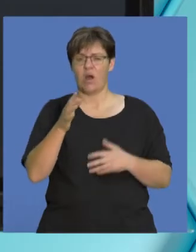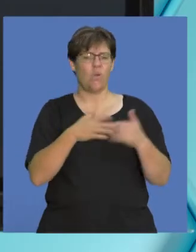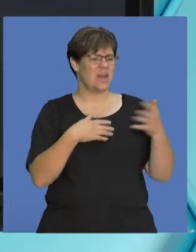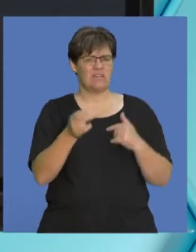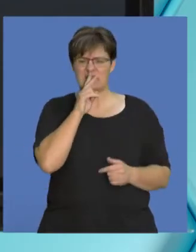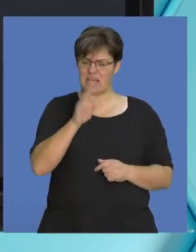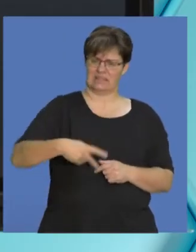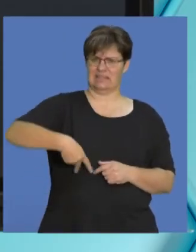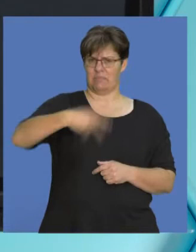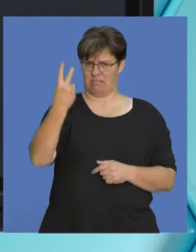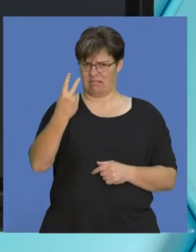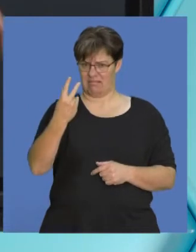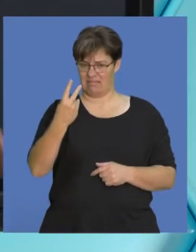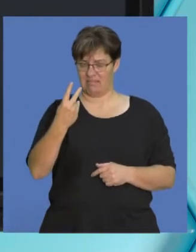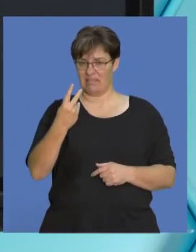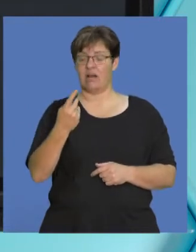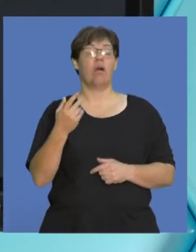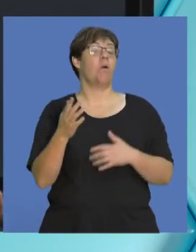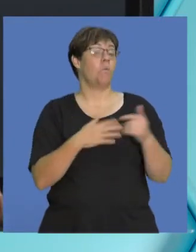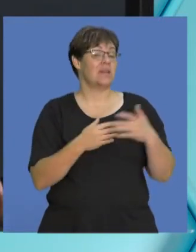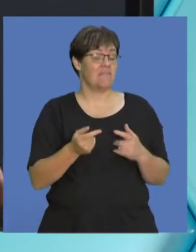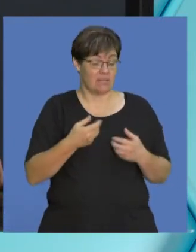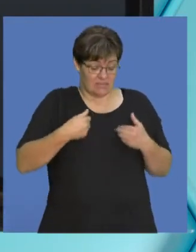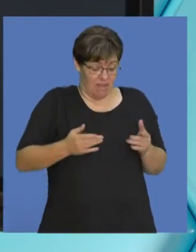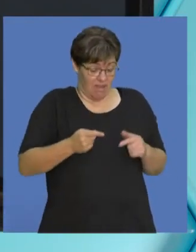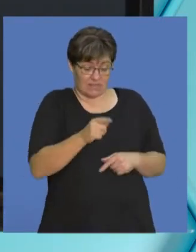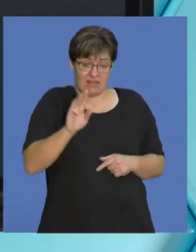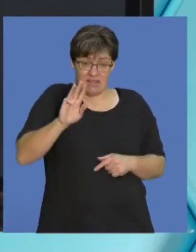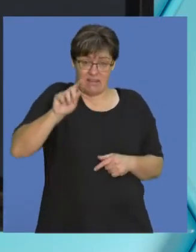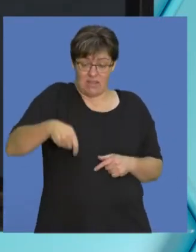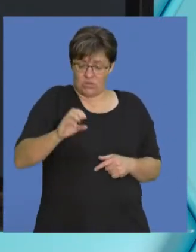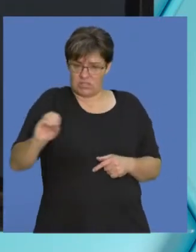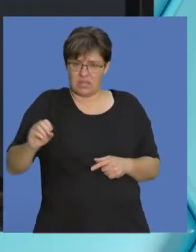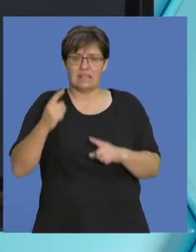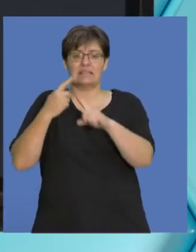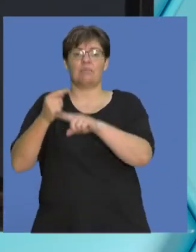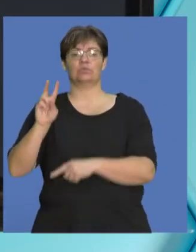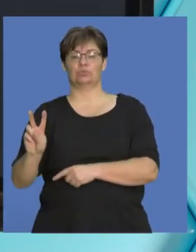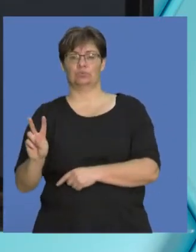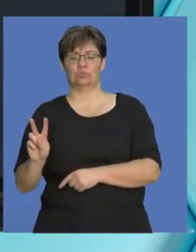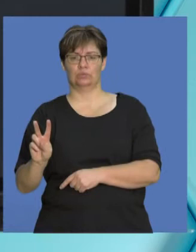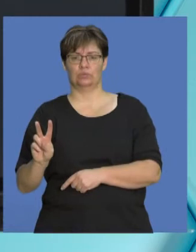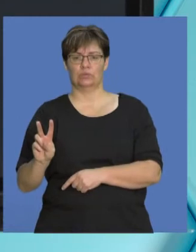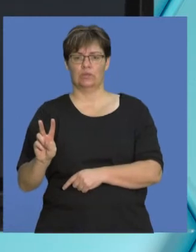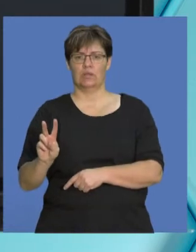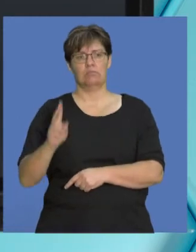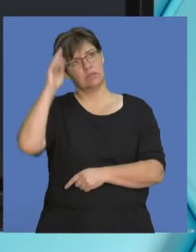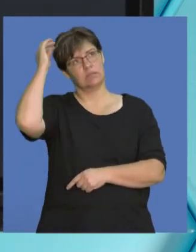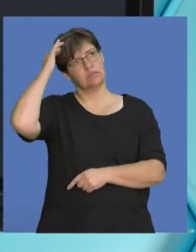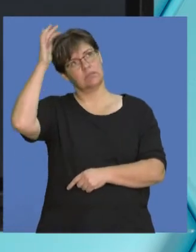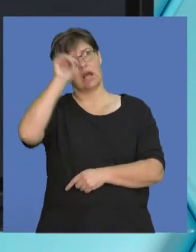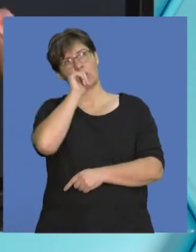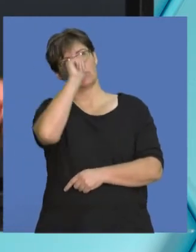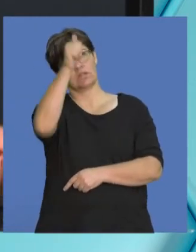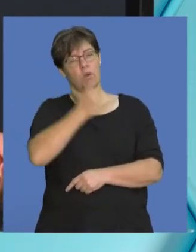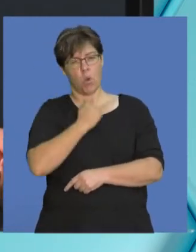double, remember, whatever the initial amount was, you're just gonna times that by 2. You're not gonna make up your own values here.